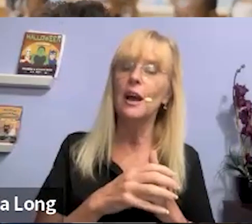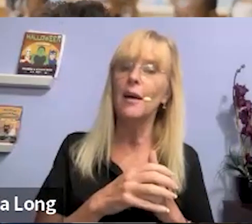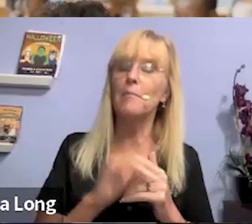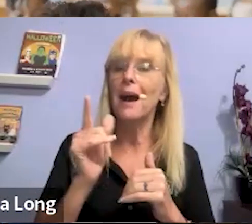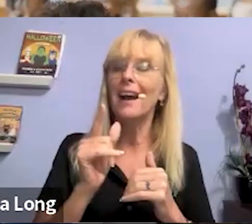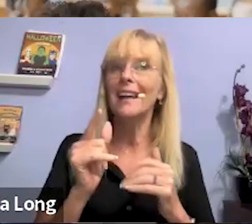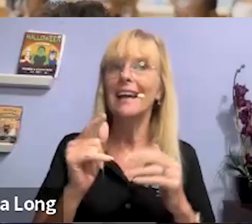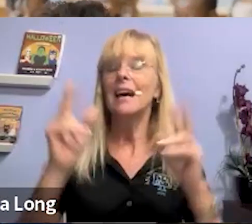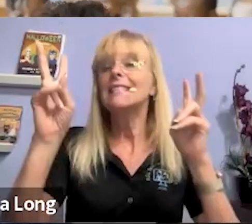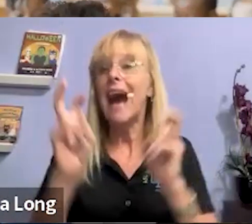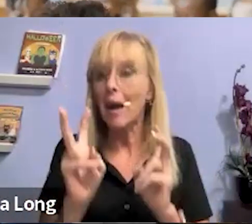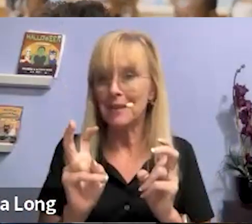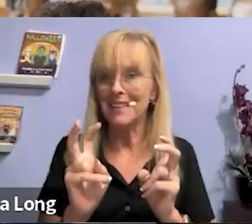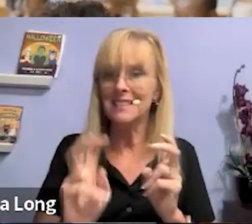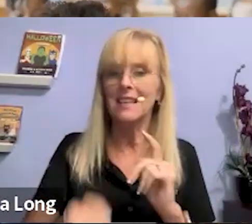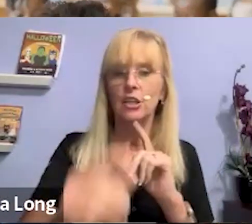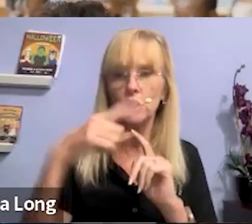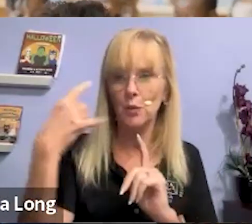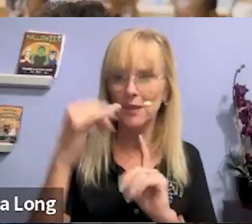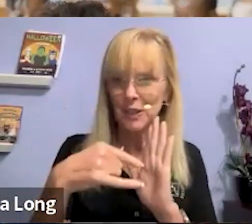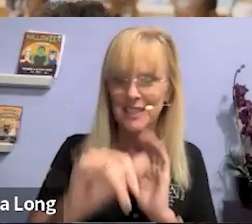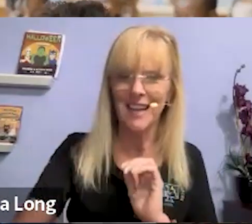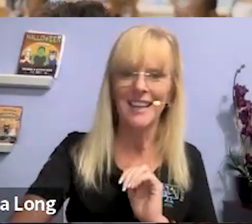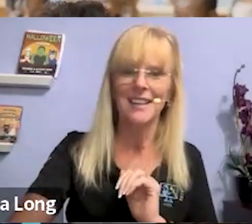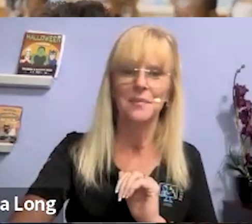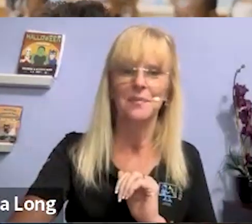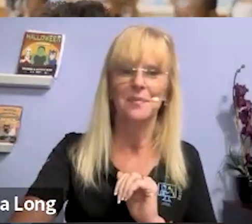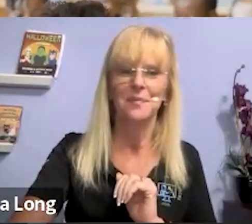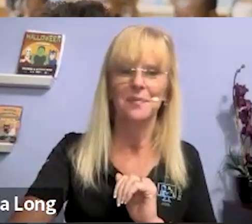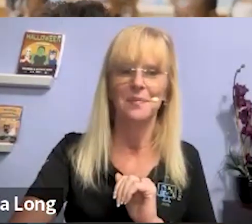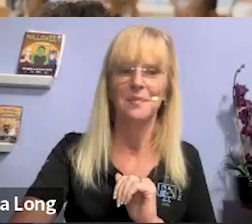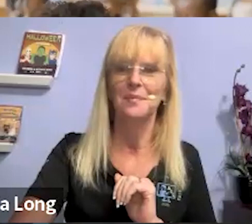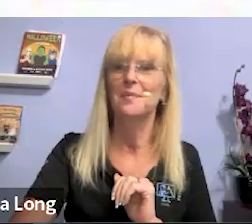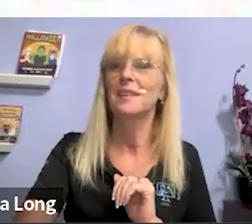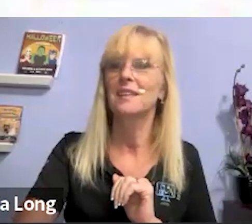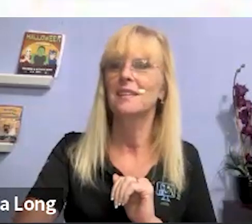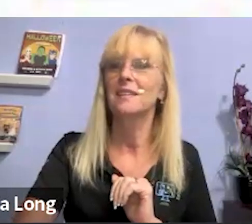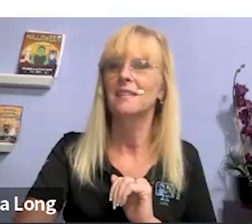search by topics, and I'll show you what that looks like.